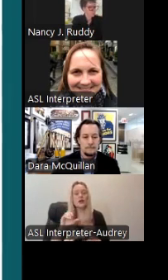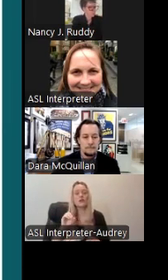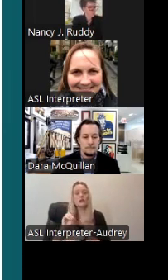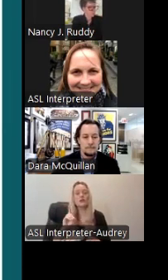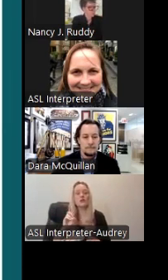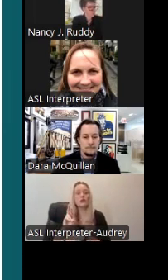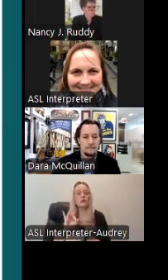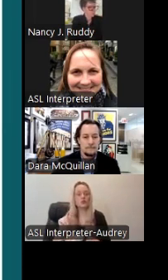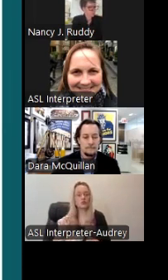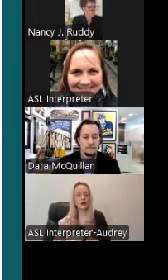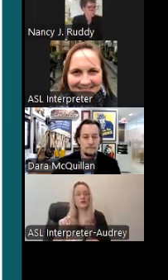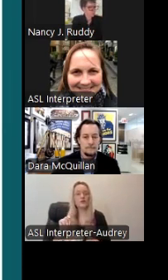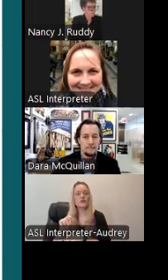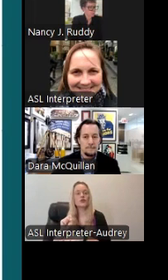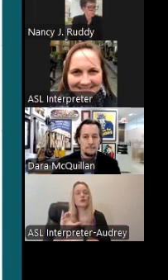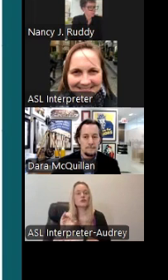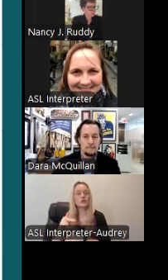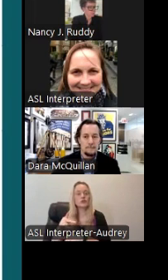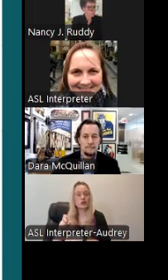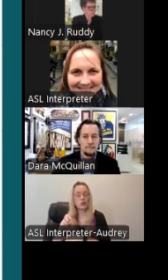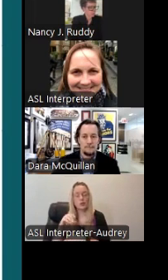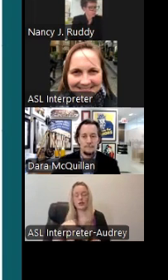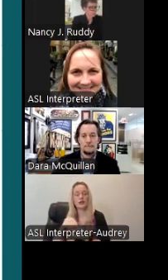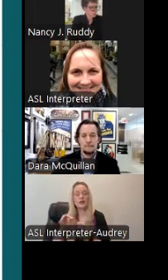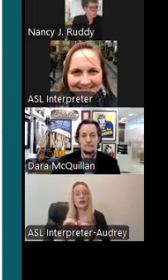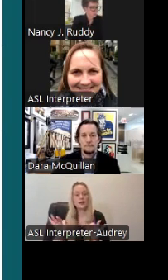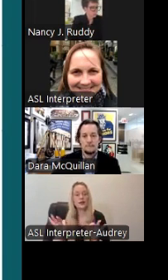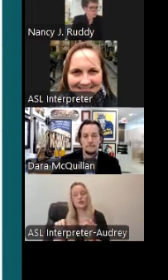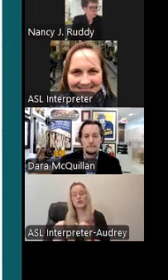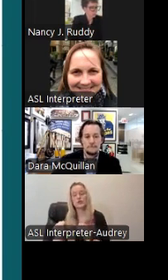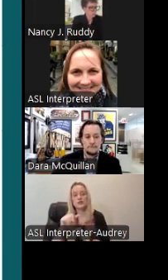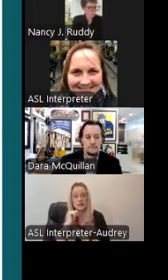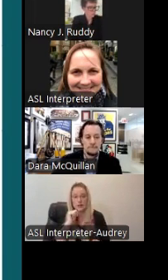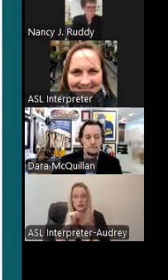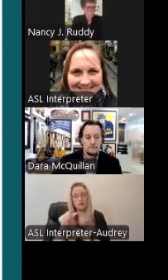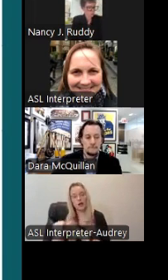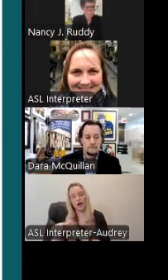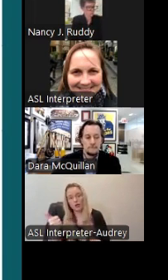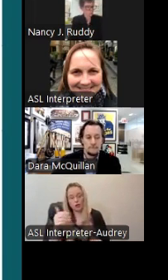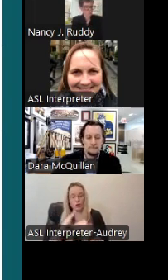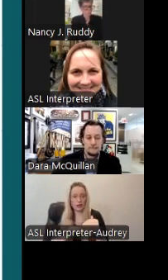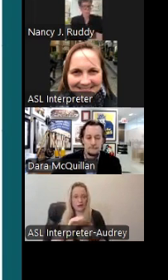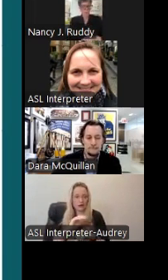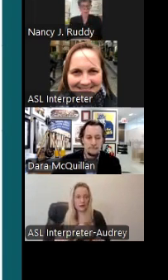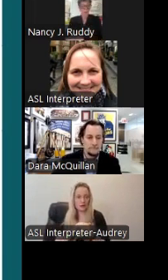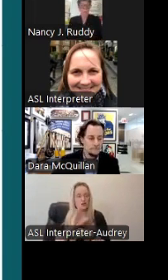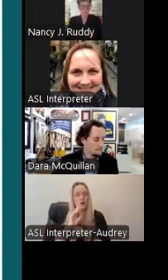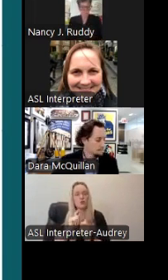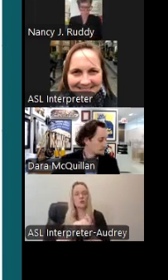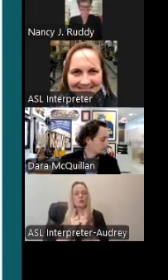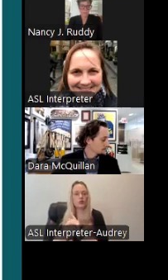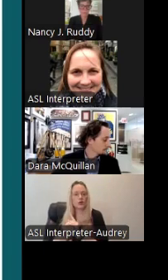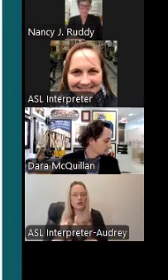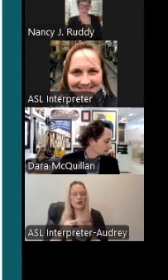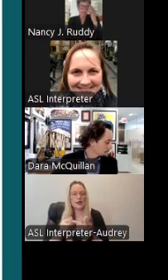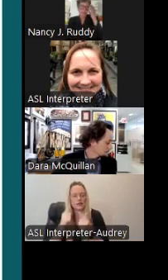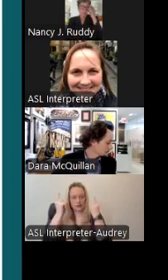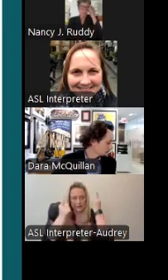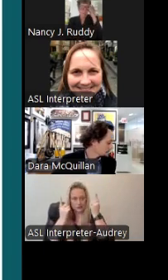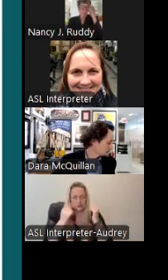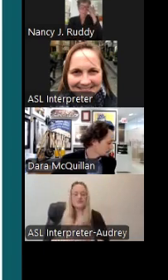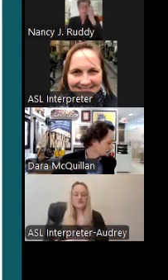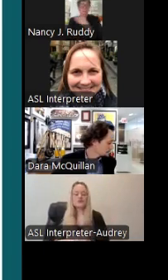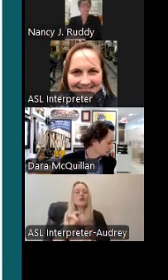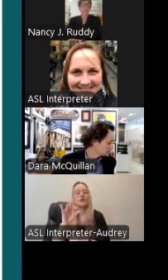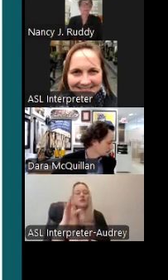that are received in languages other than English, they will be translated and considered. If you are experiencing